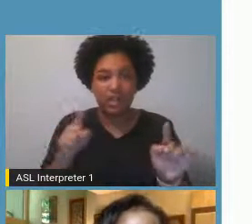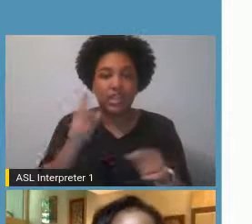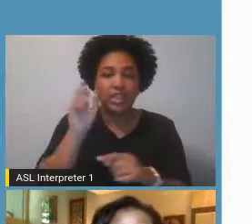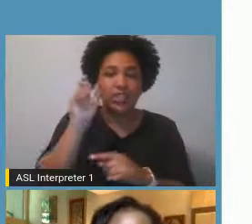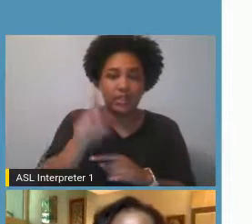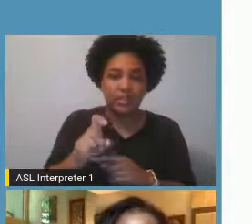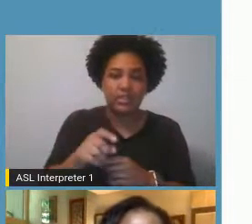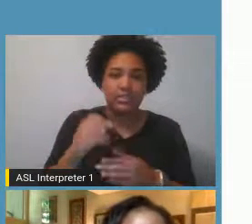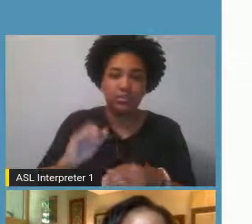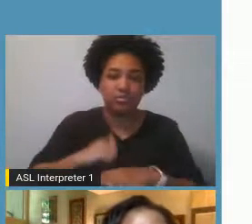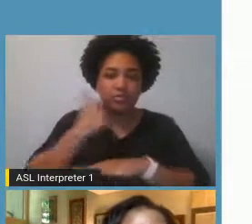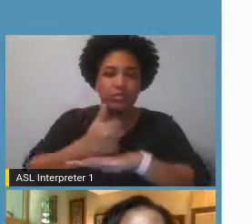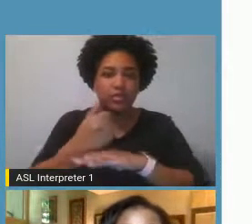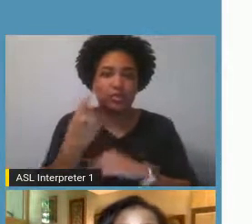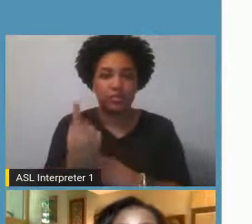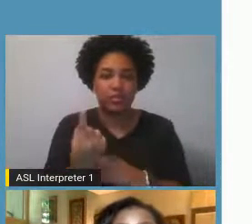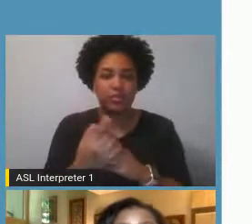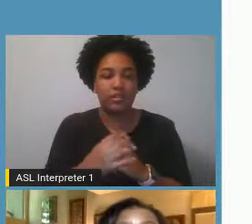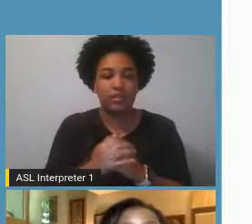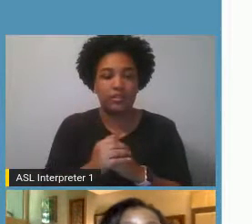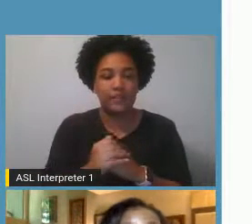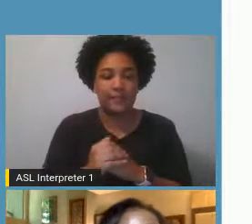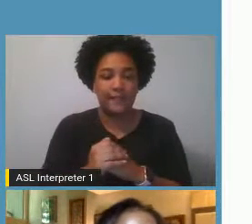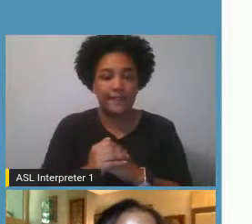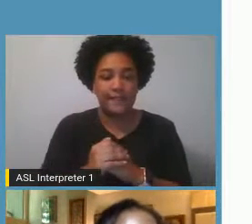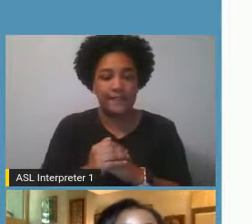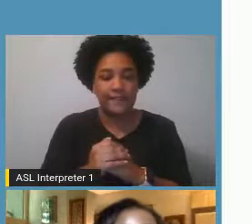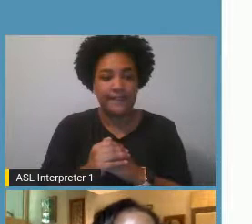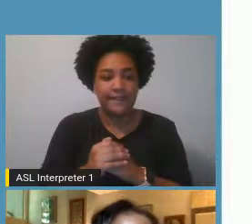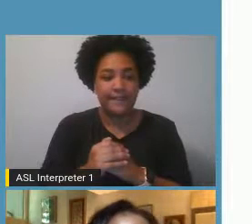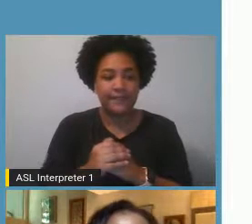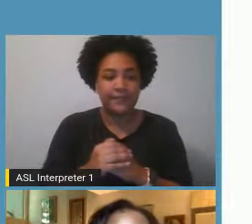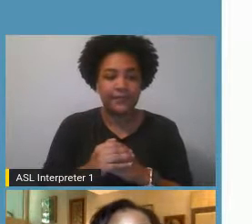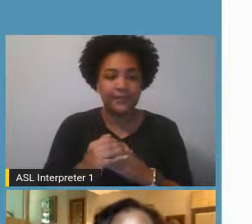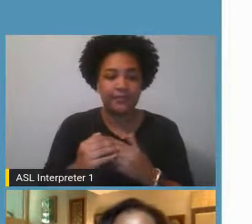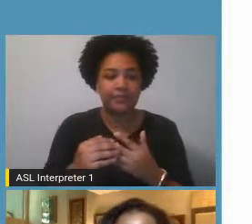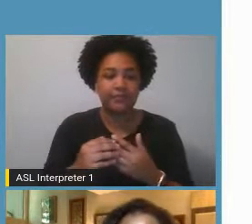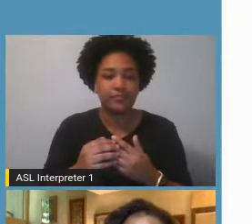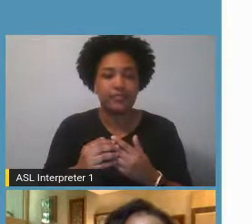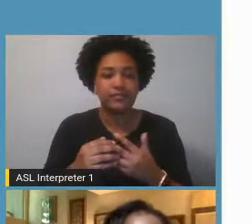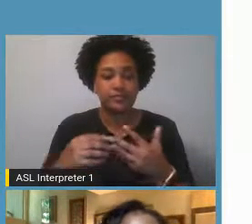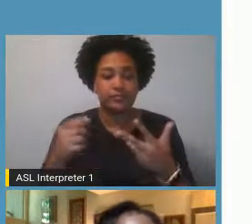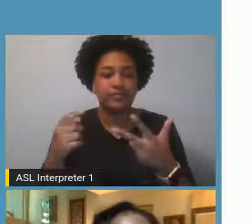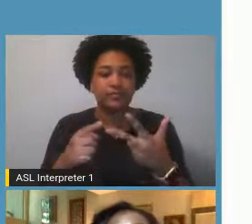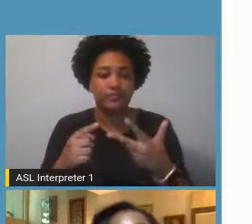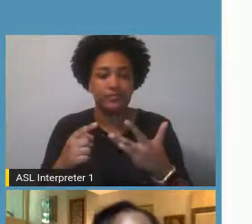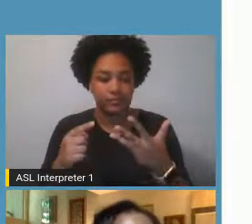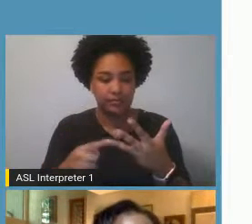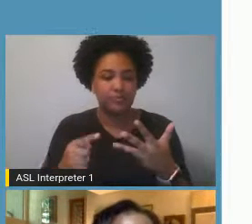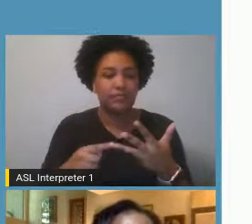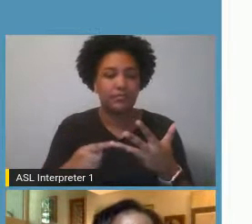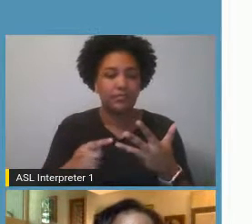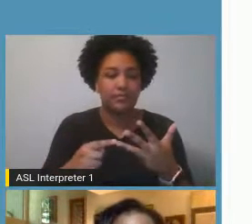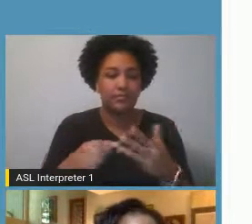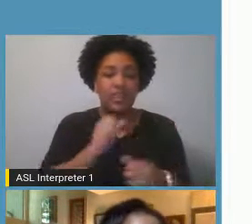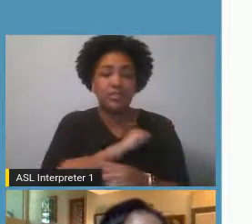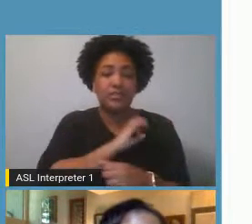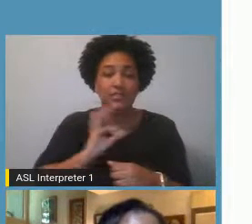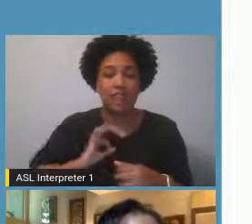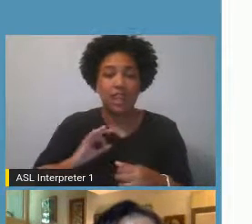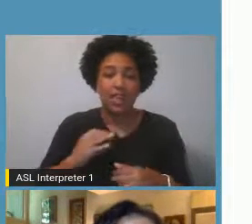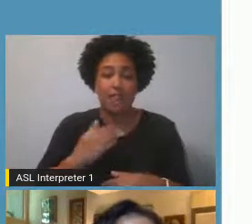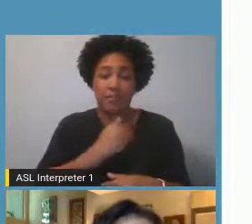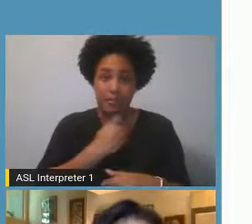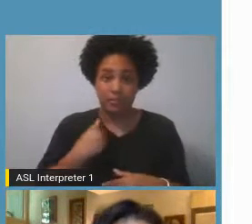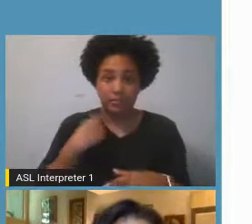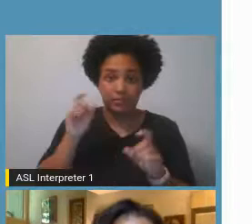your staffing plan for your regular workflow. You have to think about how staff members will have to assume multiple roles, that you need